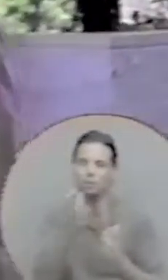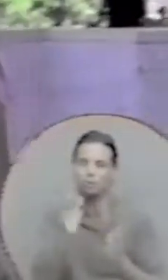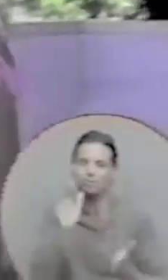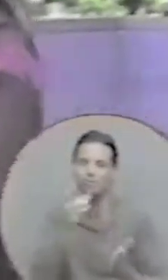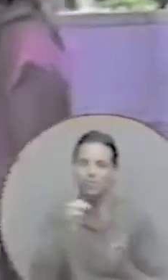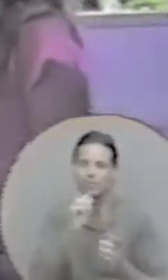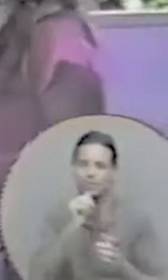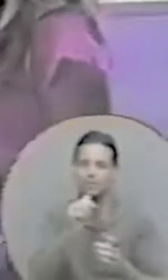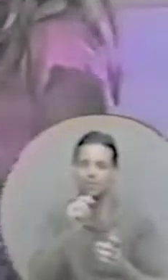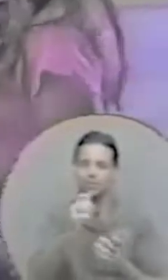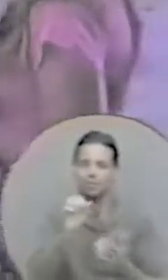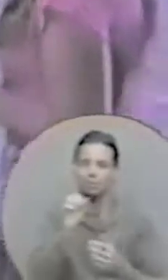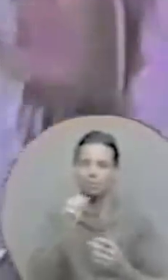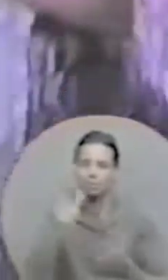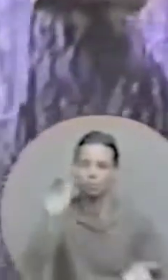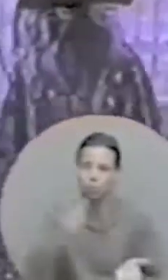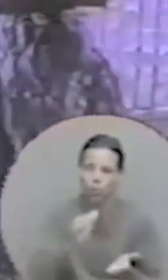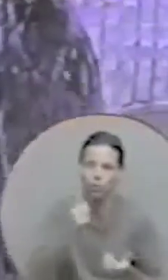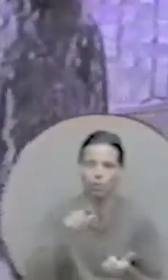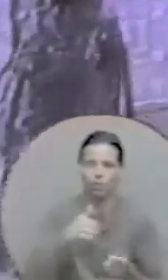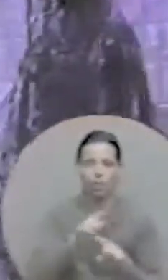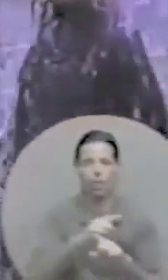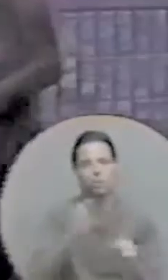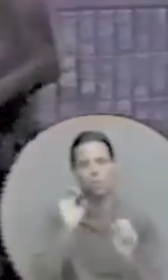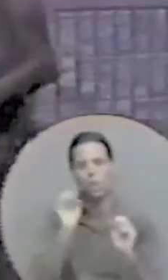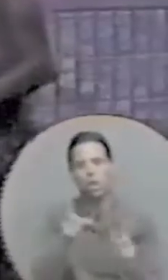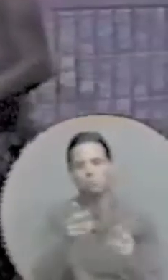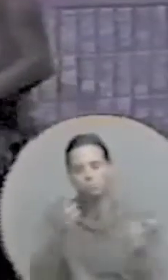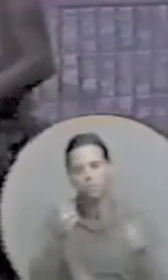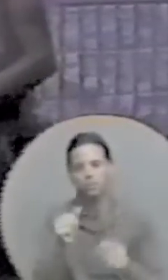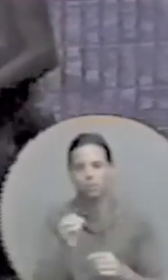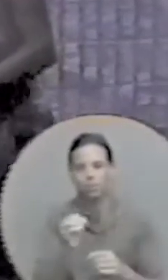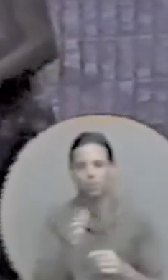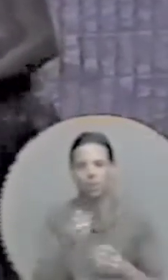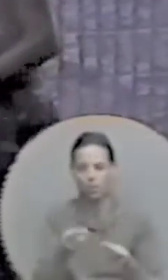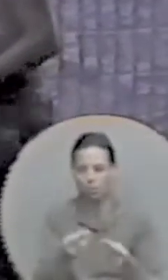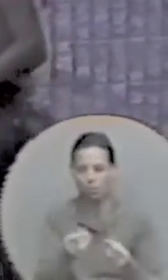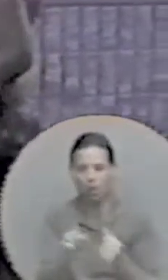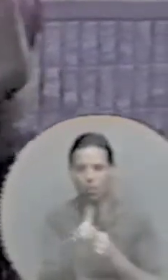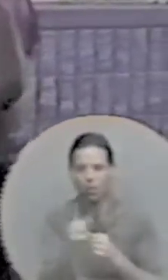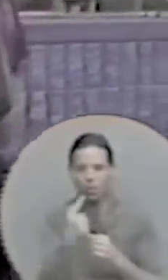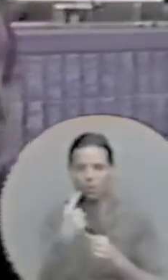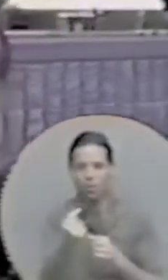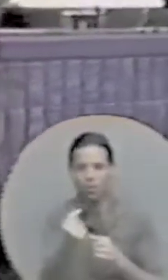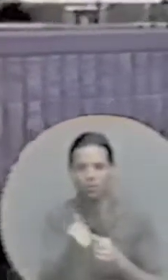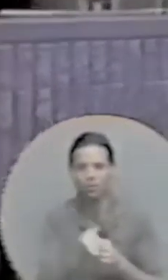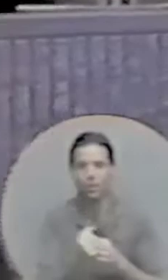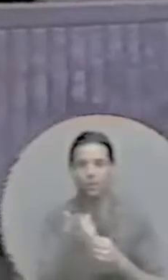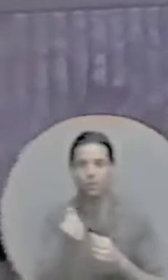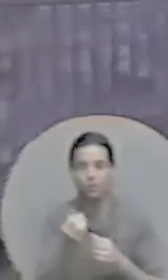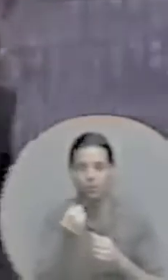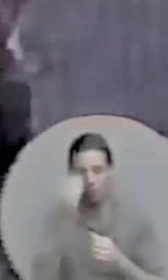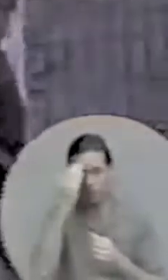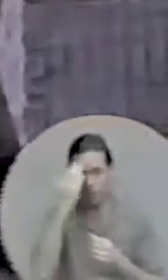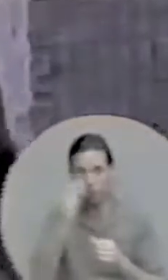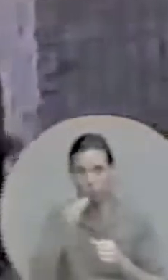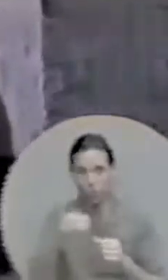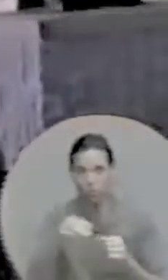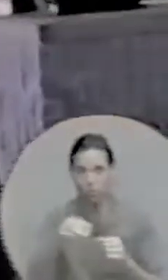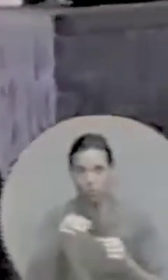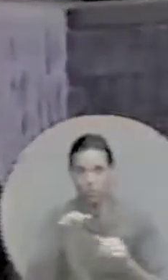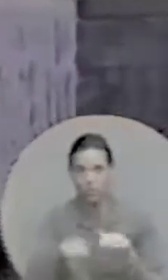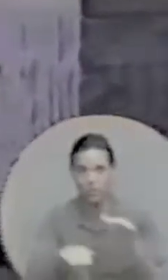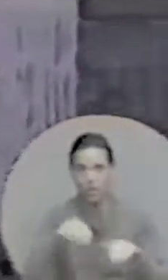but, oh well, that's okay, we improvise. So the ground and where you're going, so that you know when steps come up.